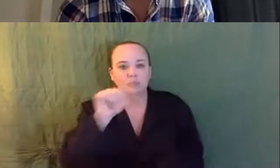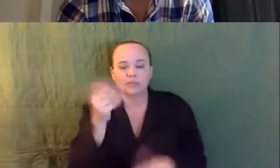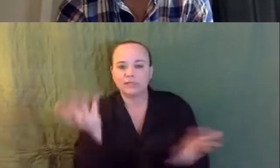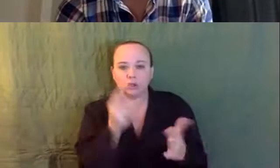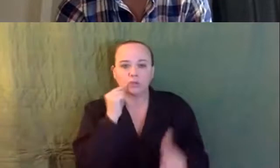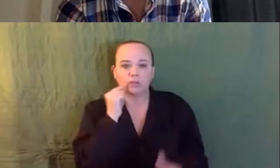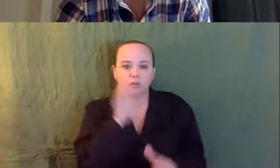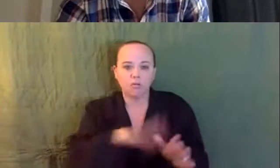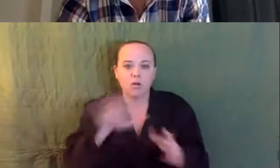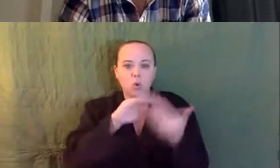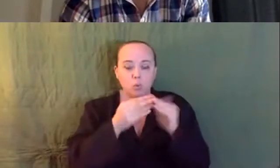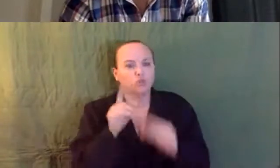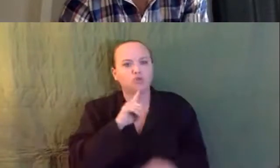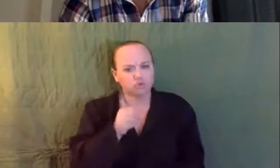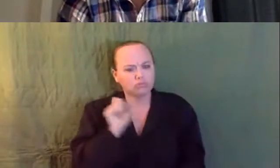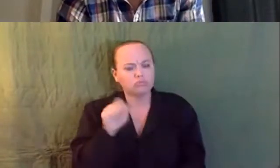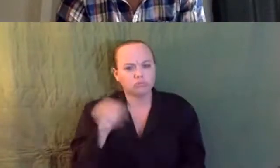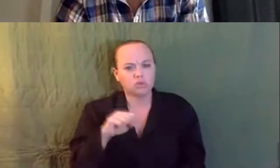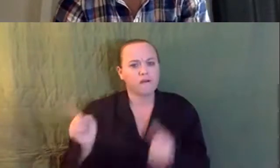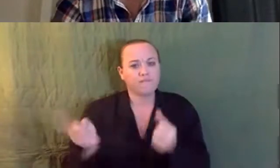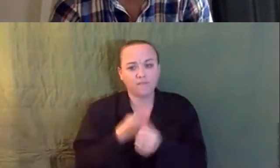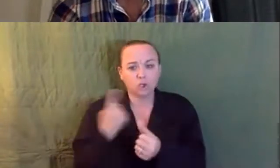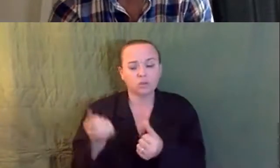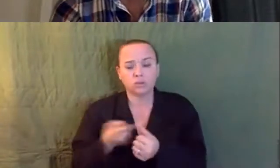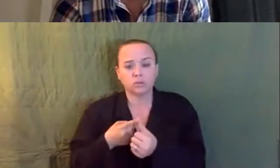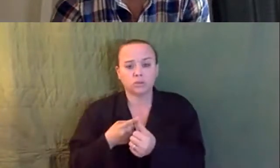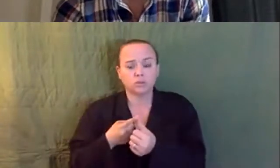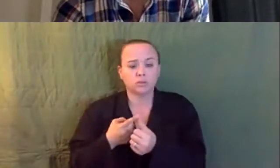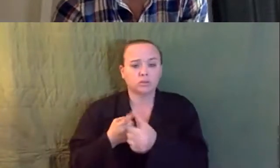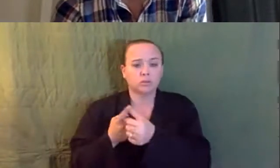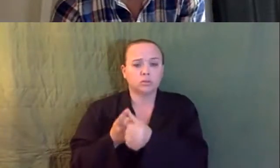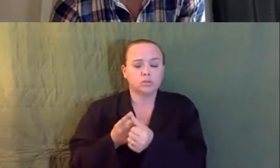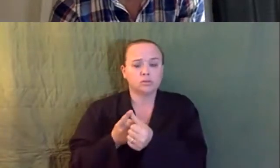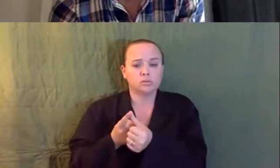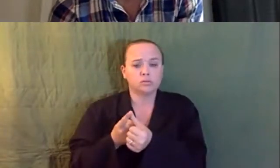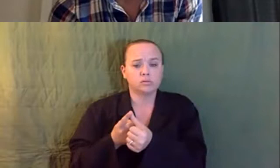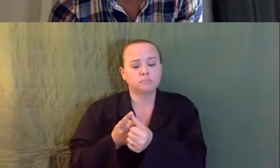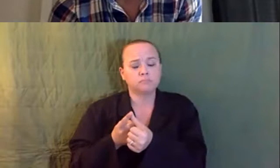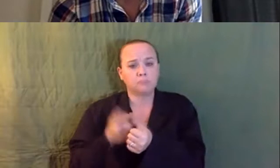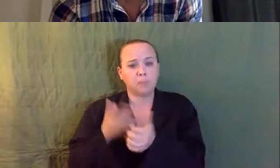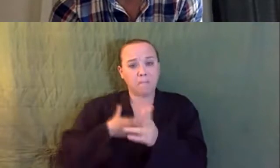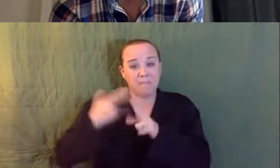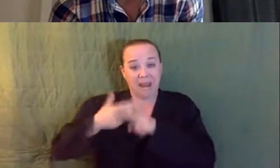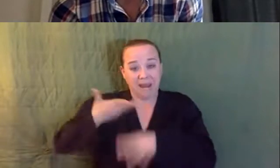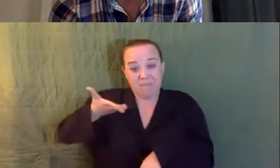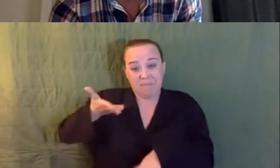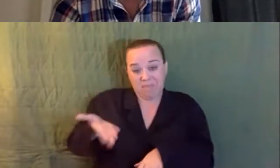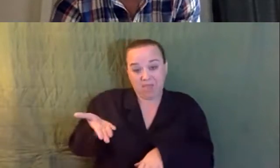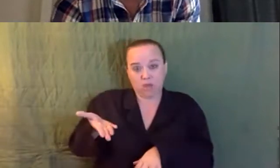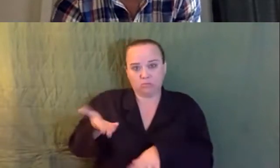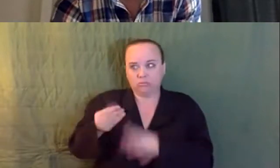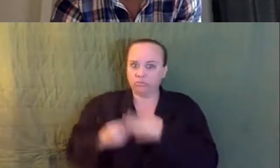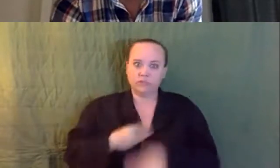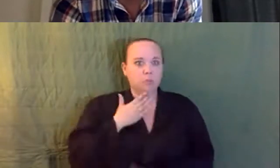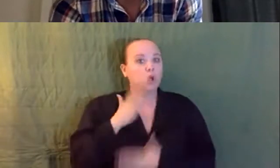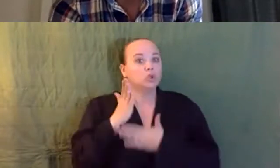community. Sure. Well, first things first, I think that just by having my name on a ballot right now is inspiring to